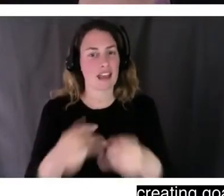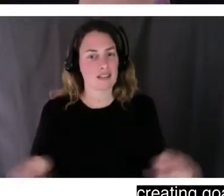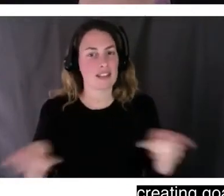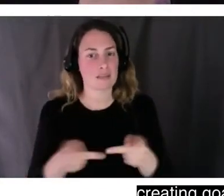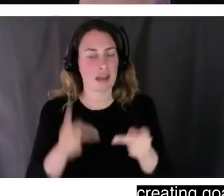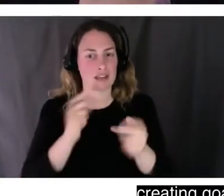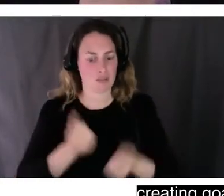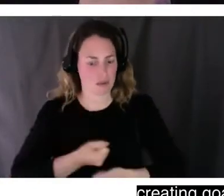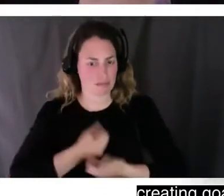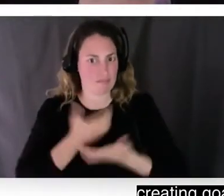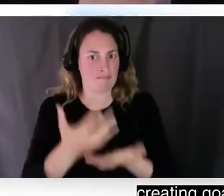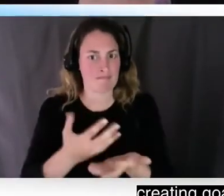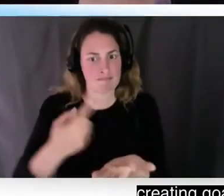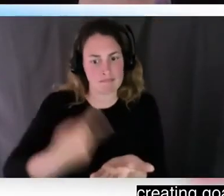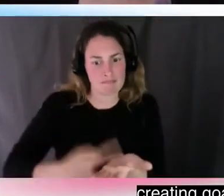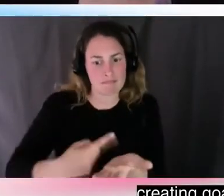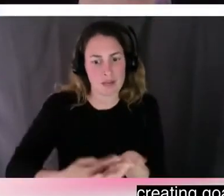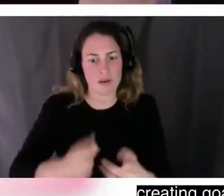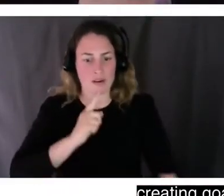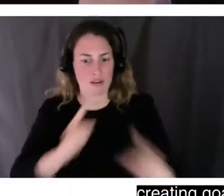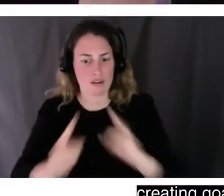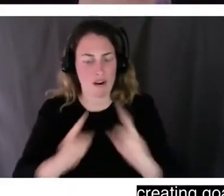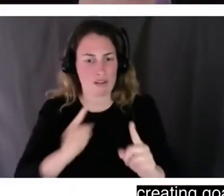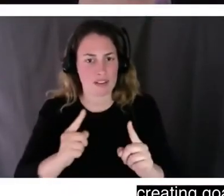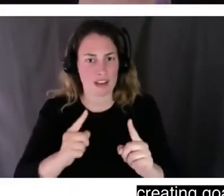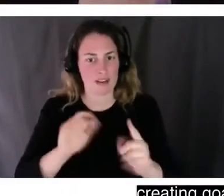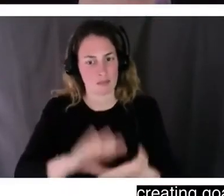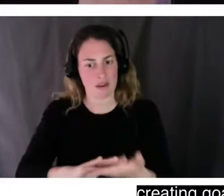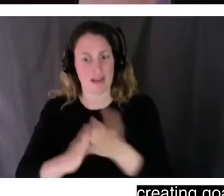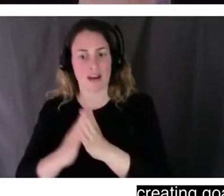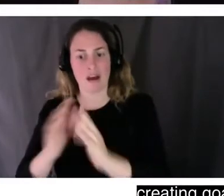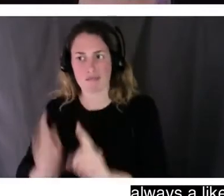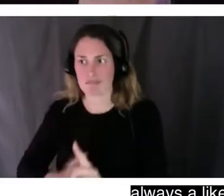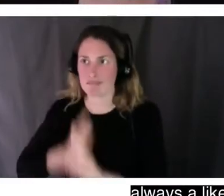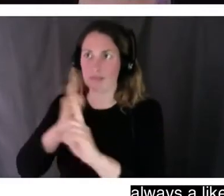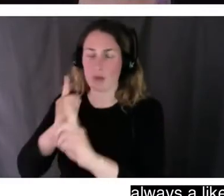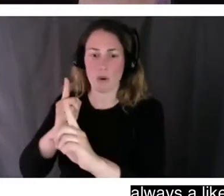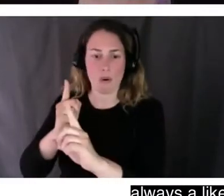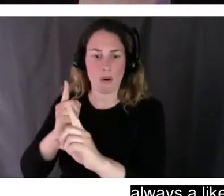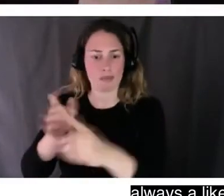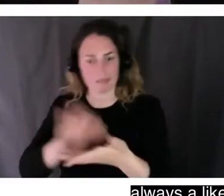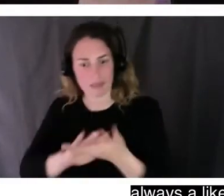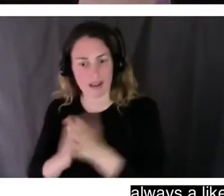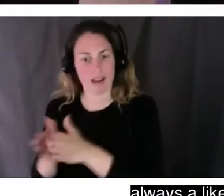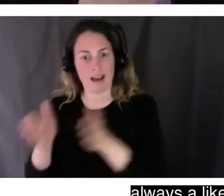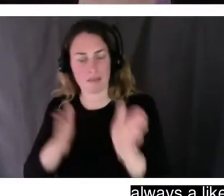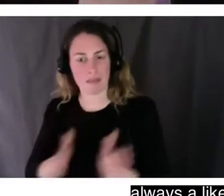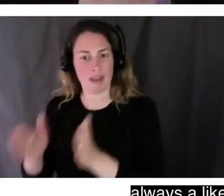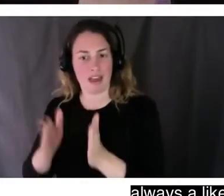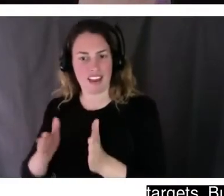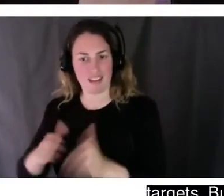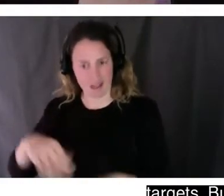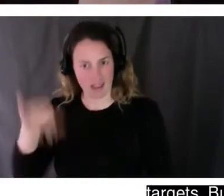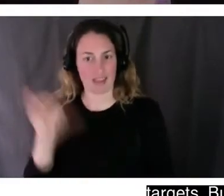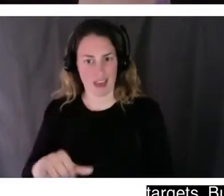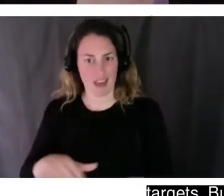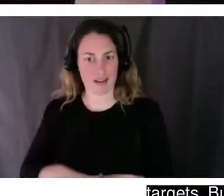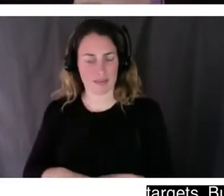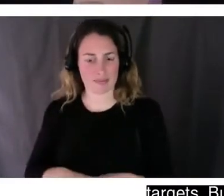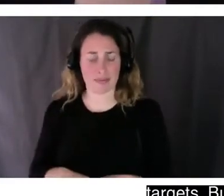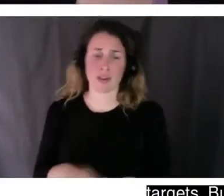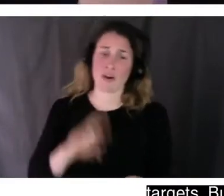creating goals and plans that there's always a likelihood that you won't meet those